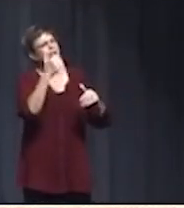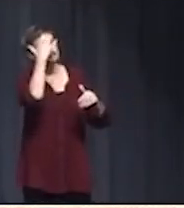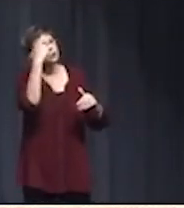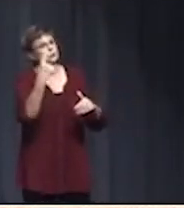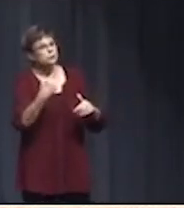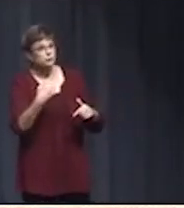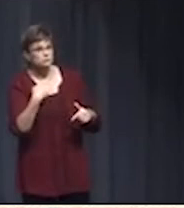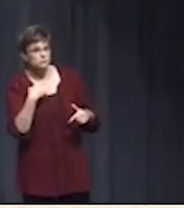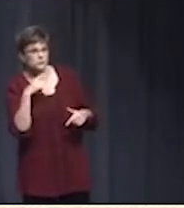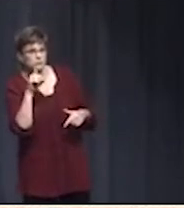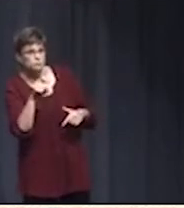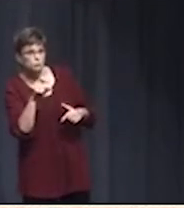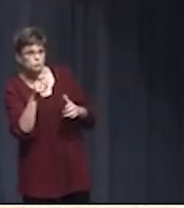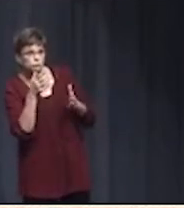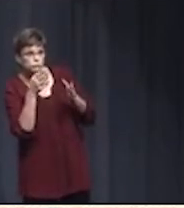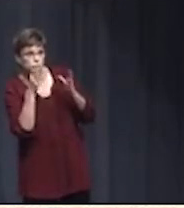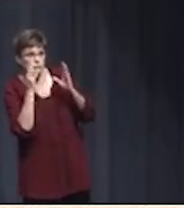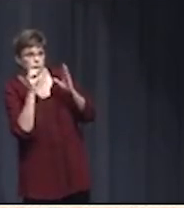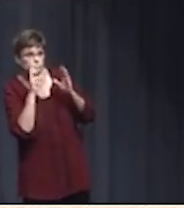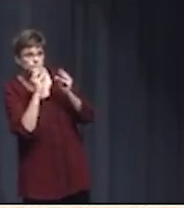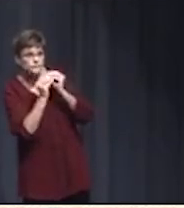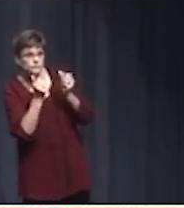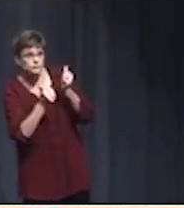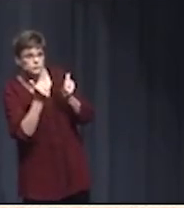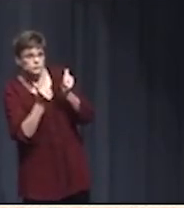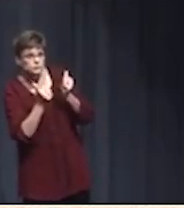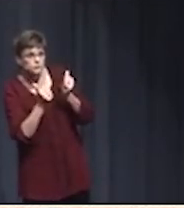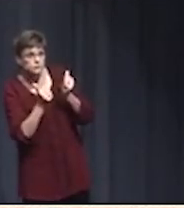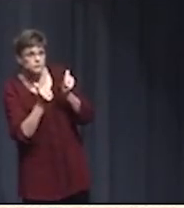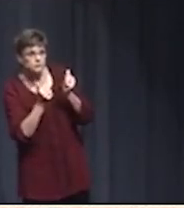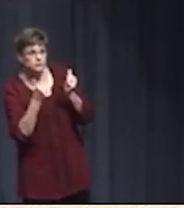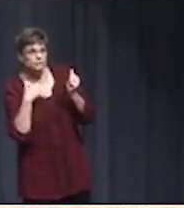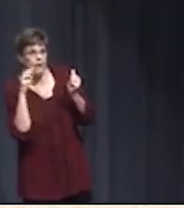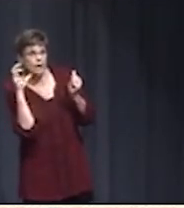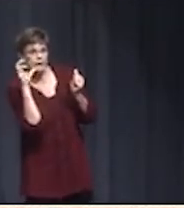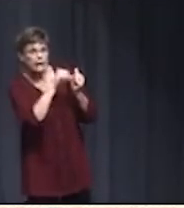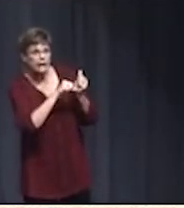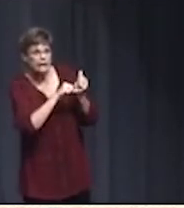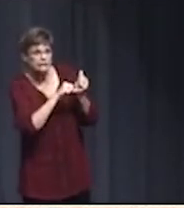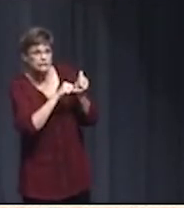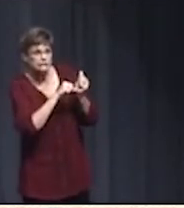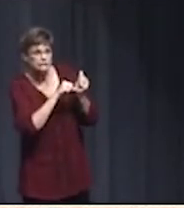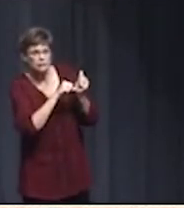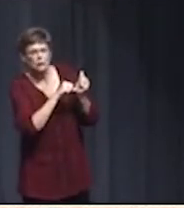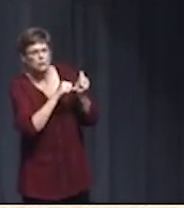just listening or am I fixing?" Because invariably, if I guess, I'm going to guess wrong.